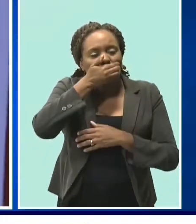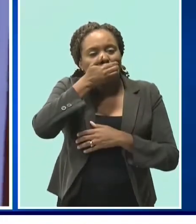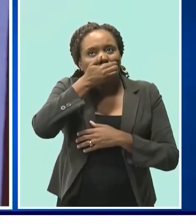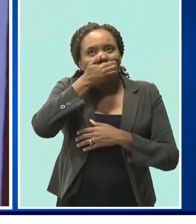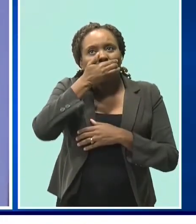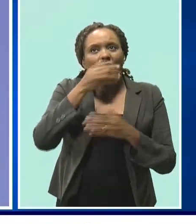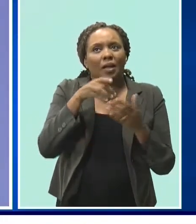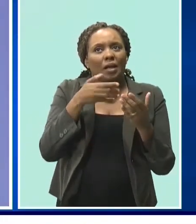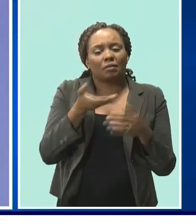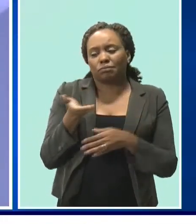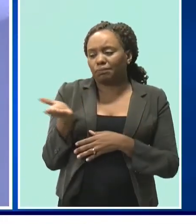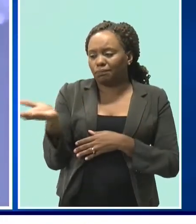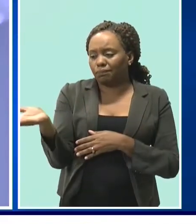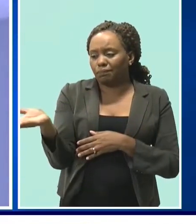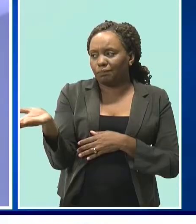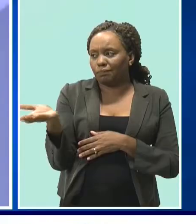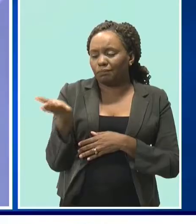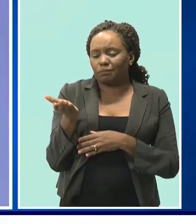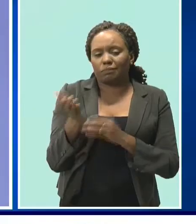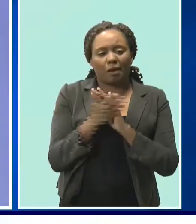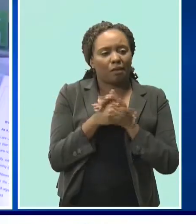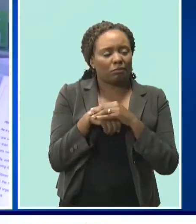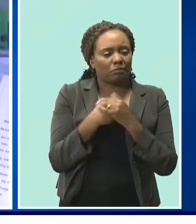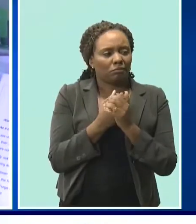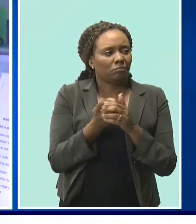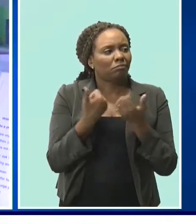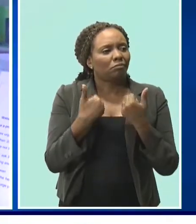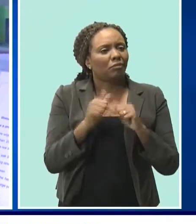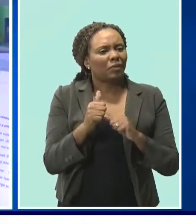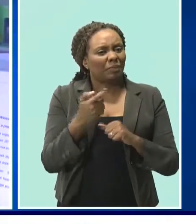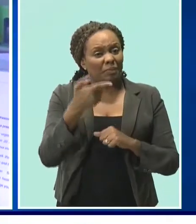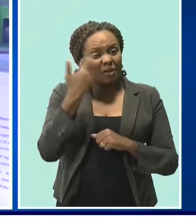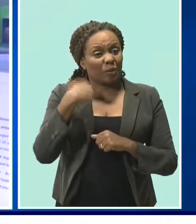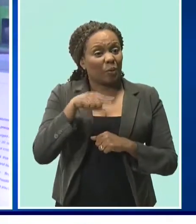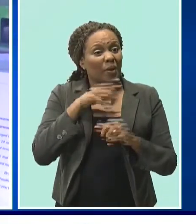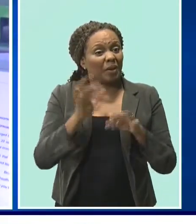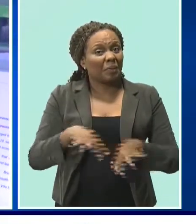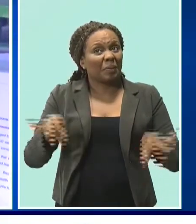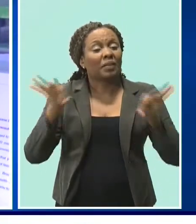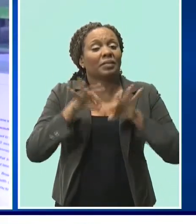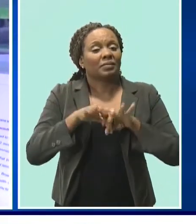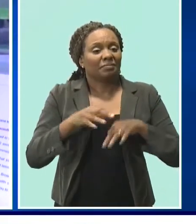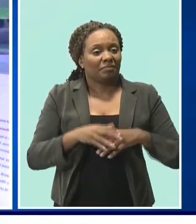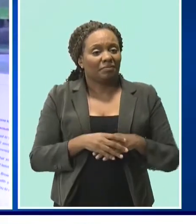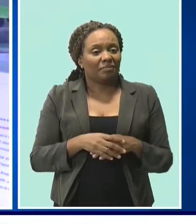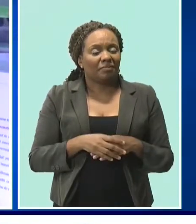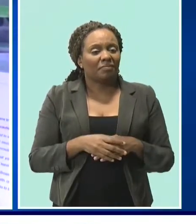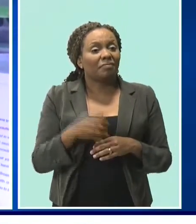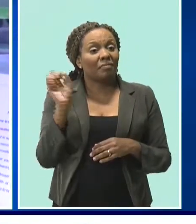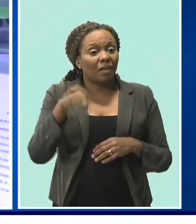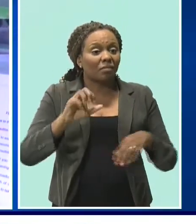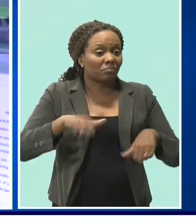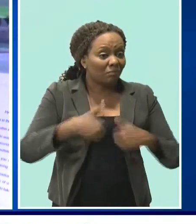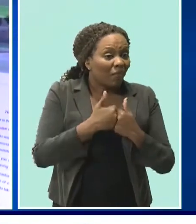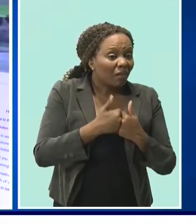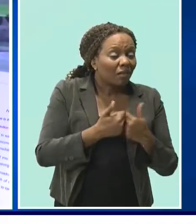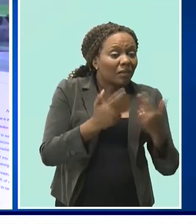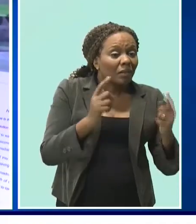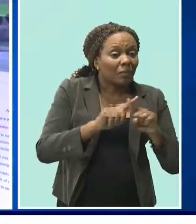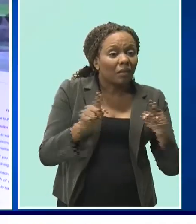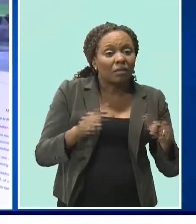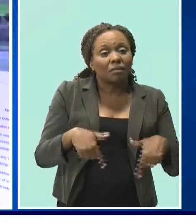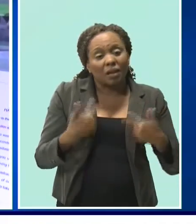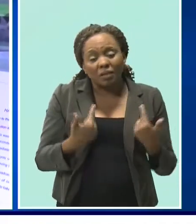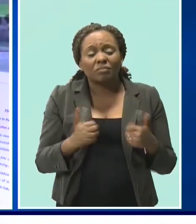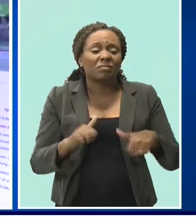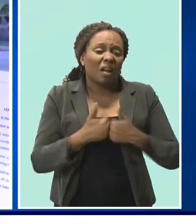I sanitize, just try my best. We matter too. And yes, we have challenges, but in life it's how you